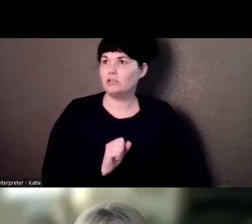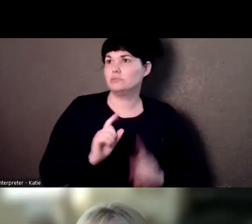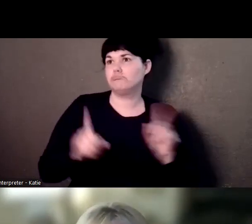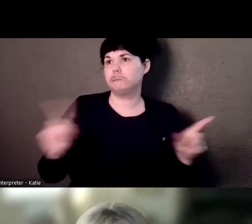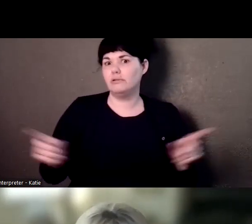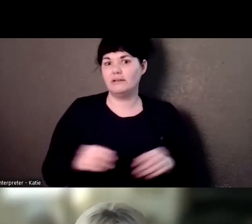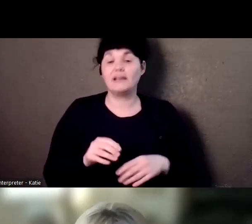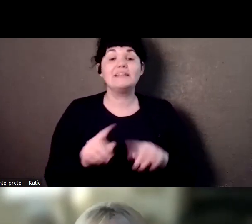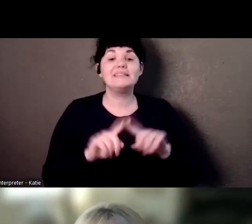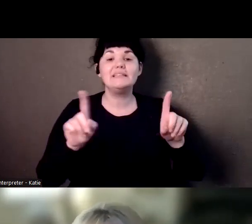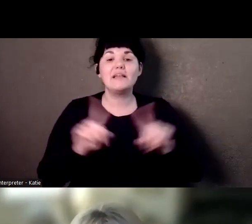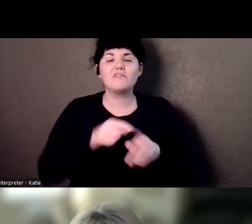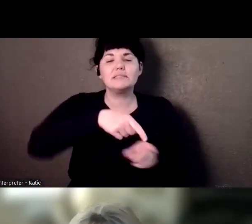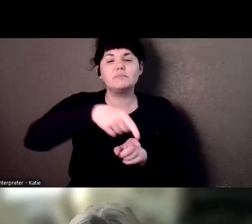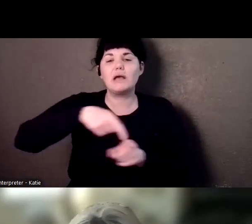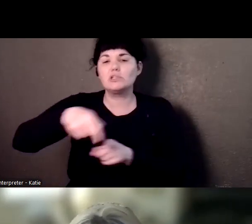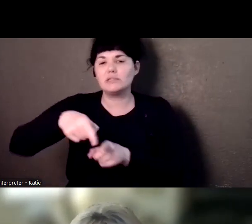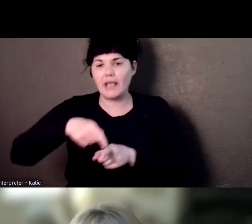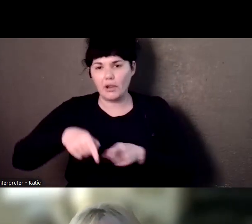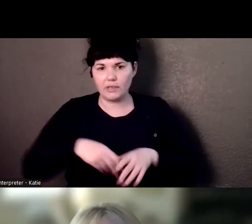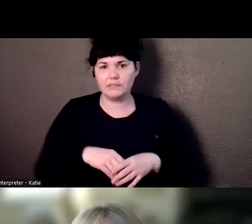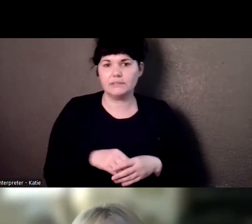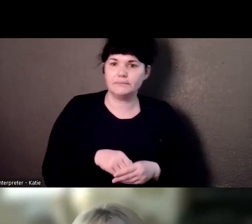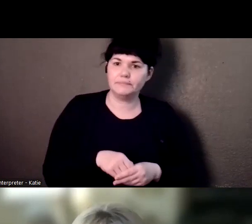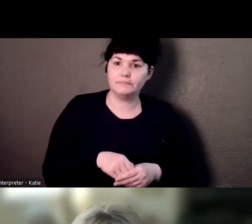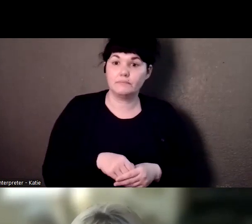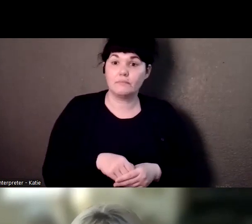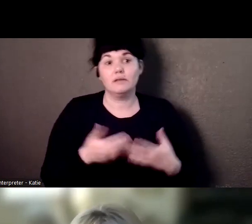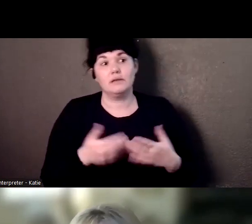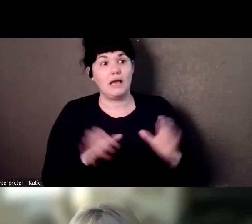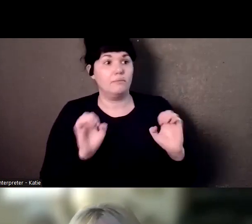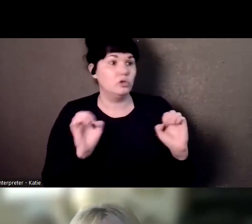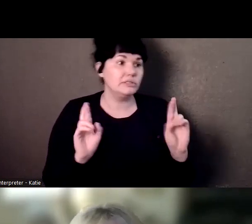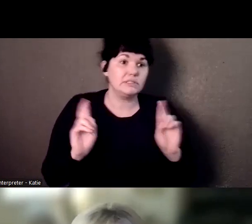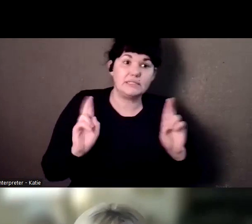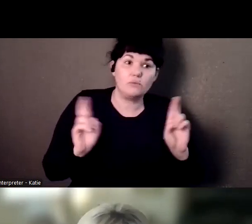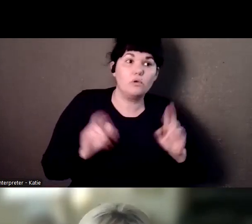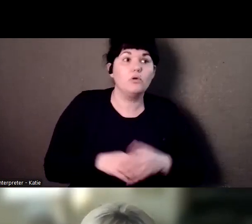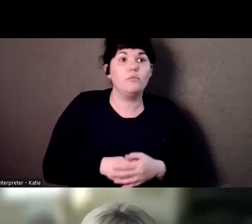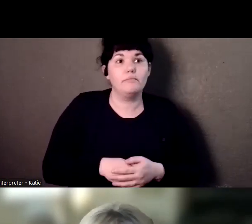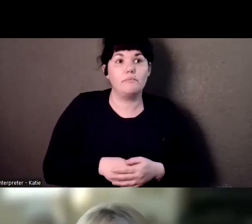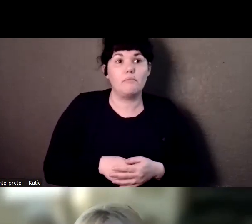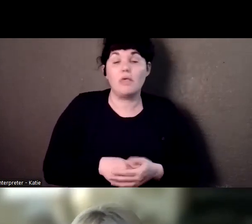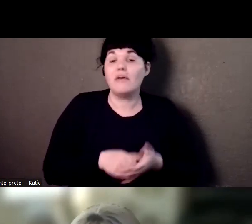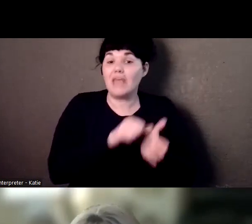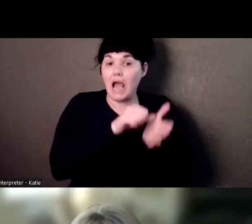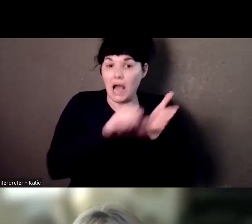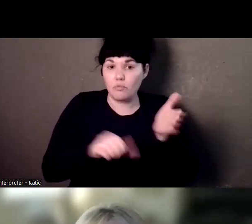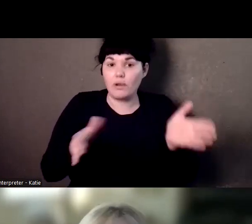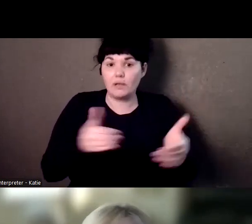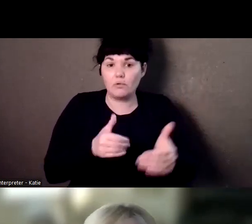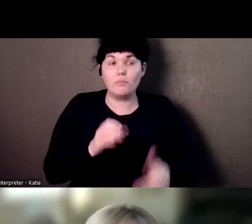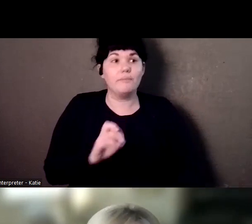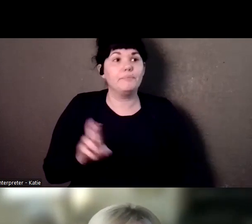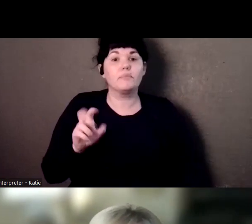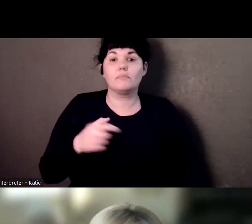different specialty areas, from the emergency room to the operating room. I was certified in mammography,